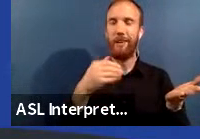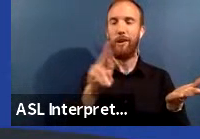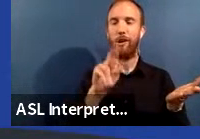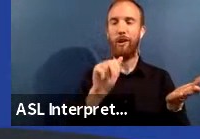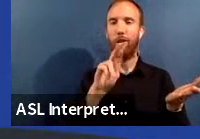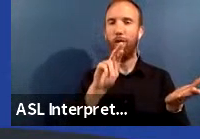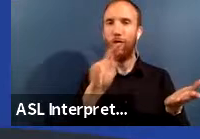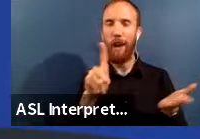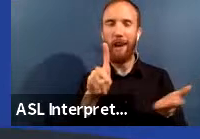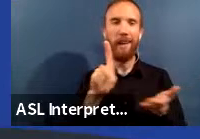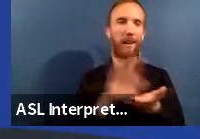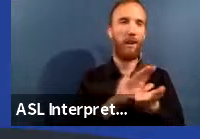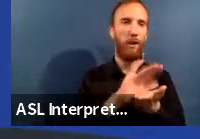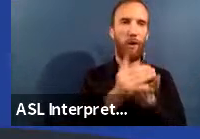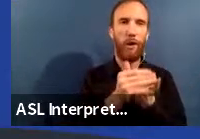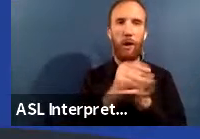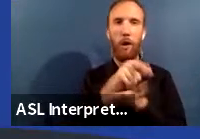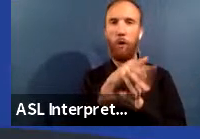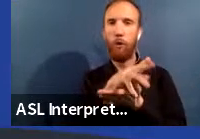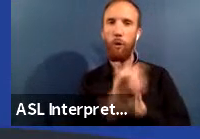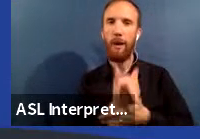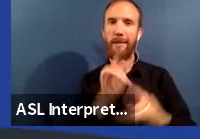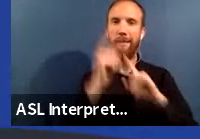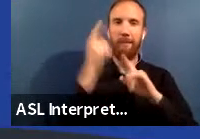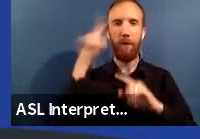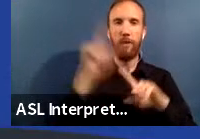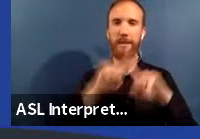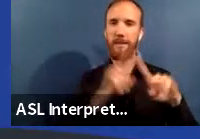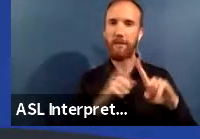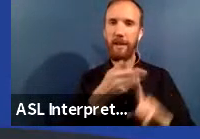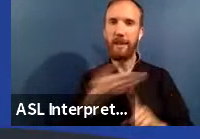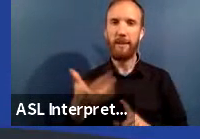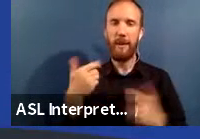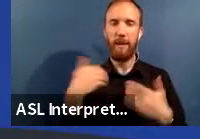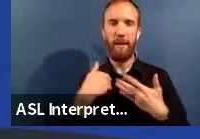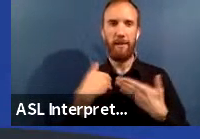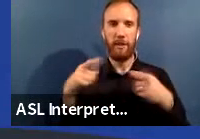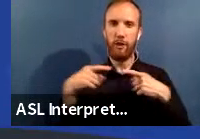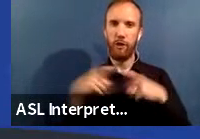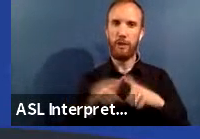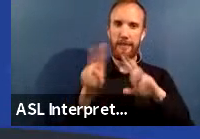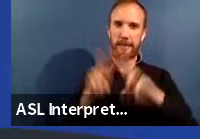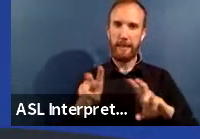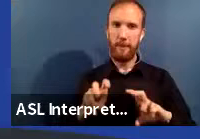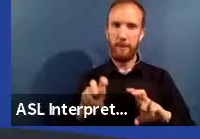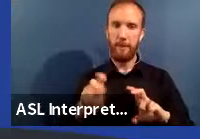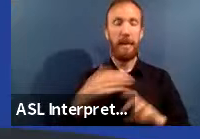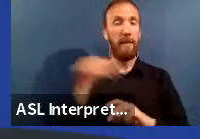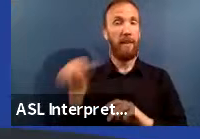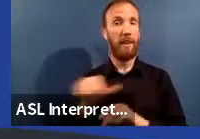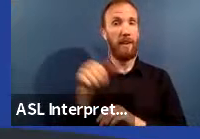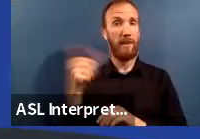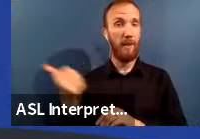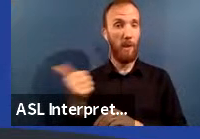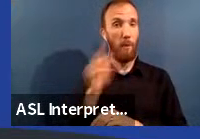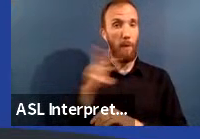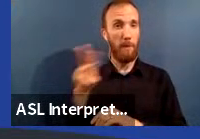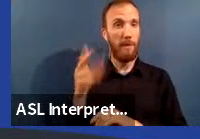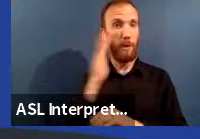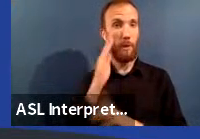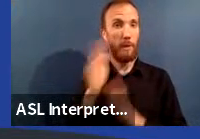items at each CPS operated facility. A separate assessment landing page on cps.edu will be out later this